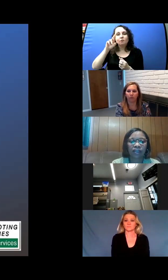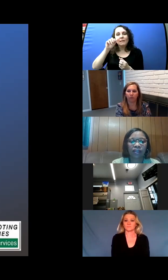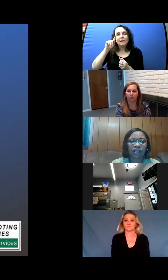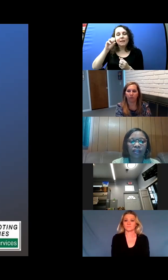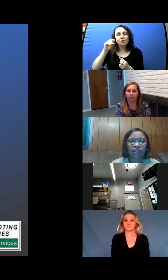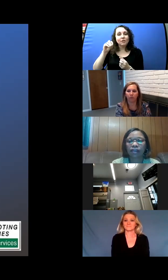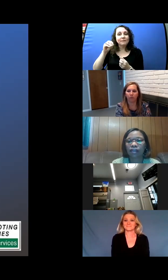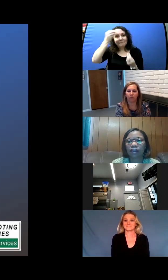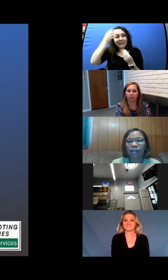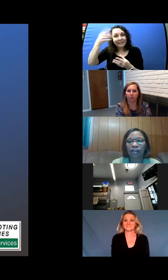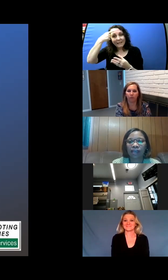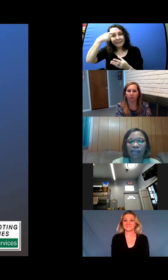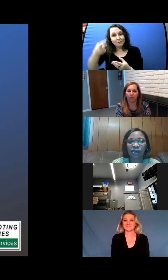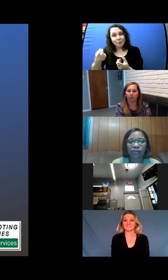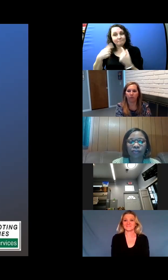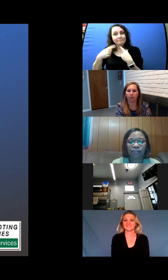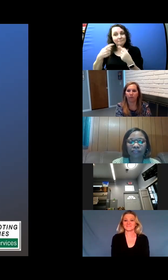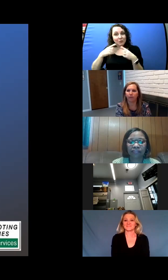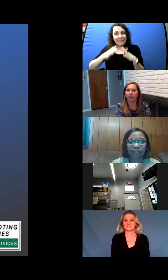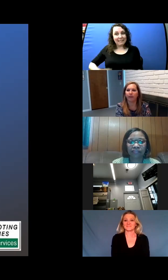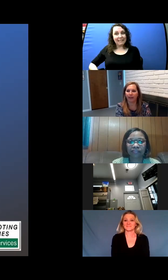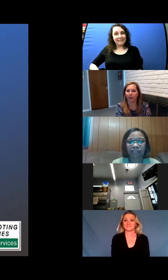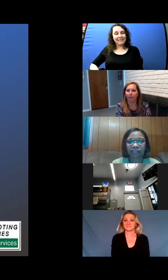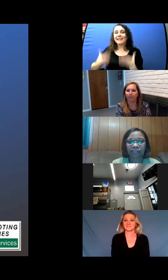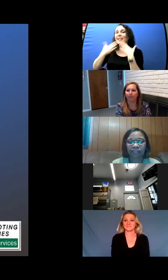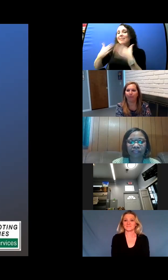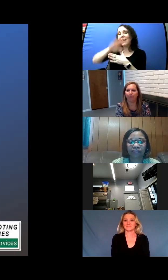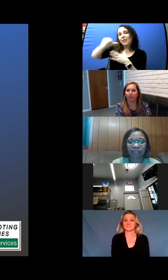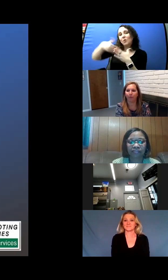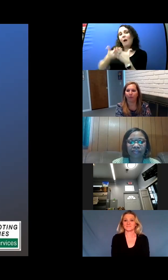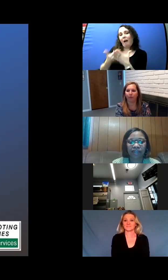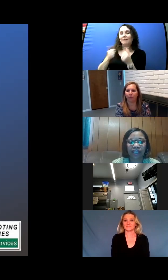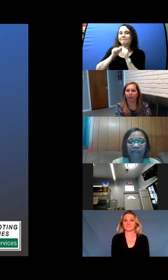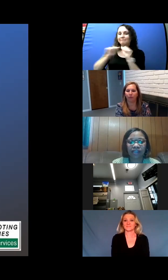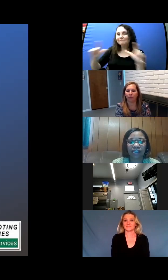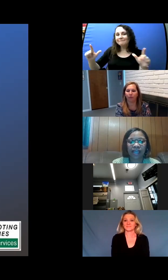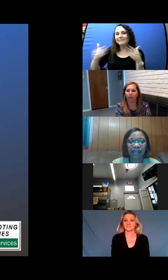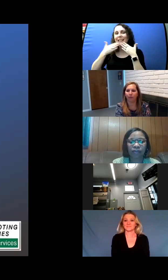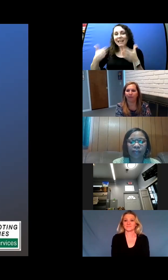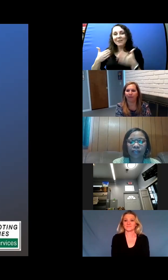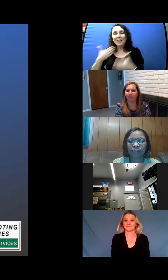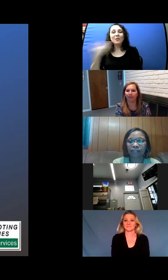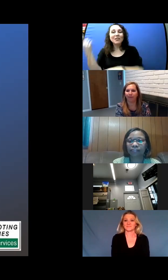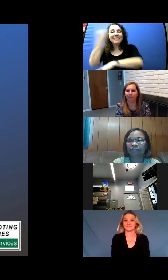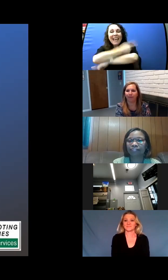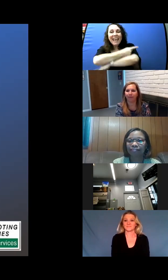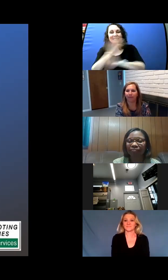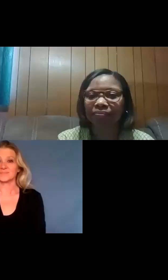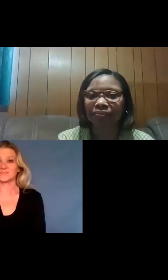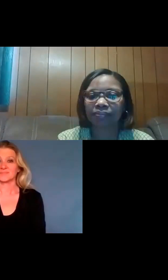Thank you all. Thank you. Have a good day, everybody.